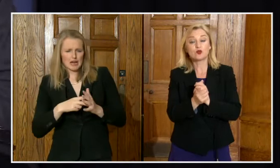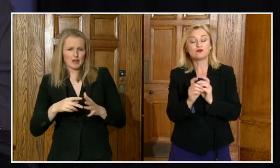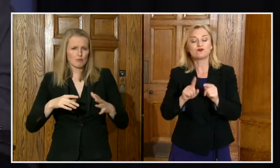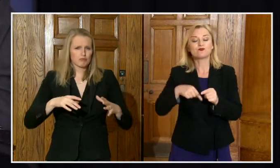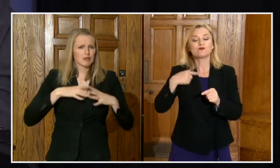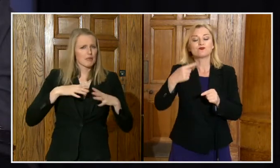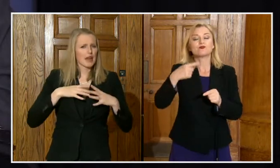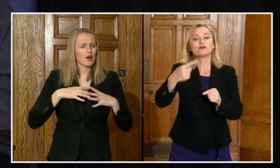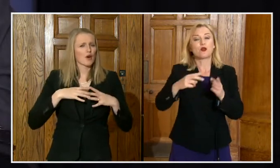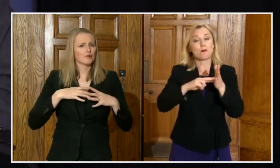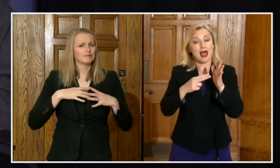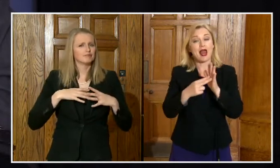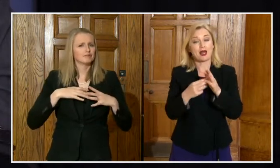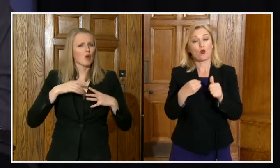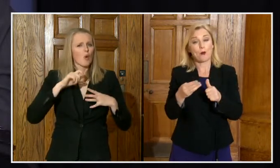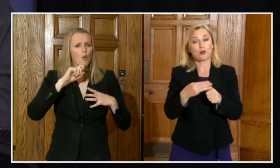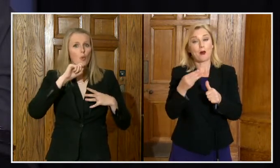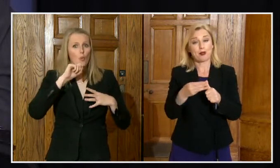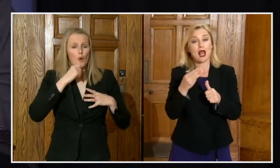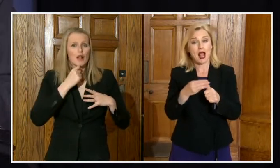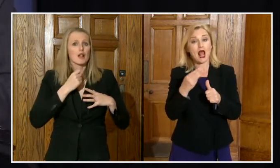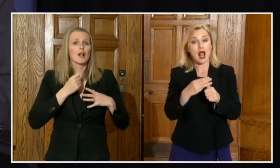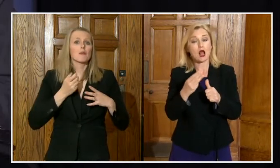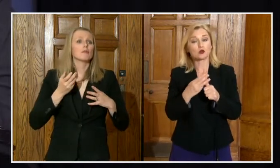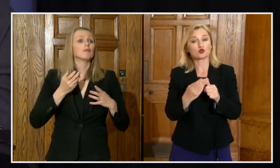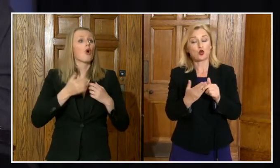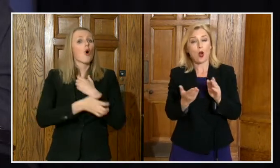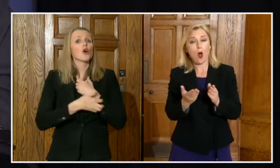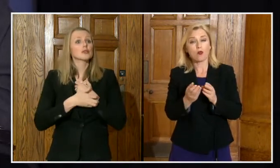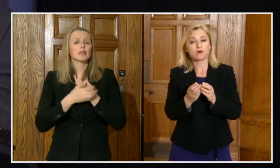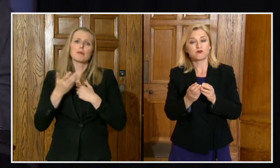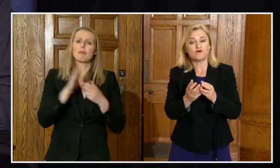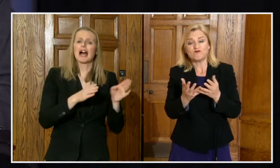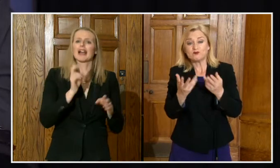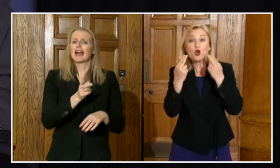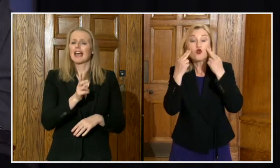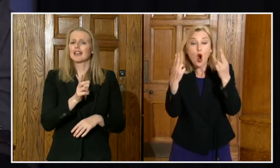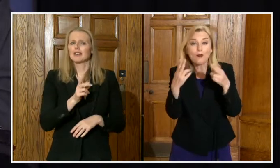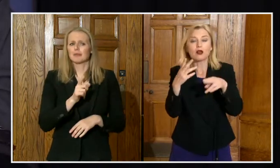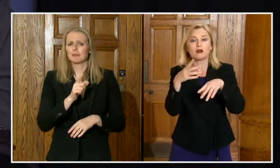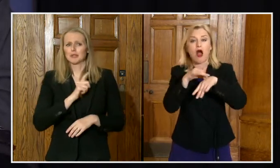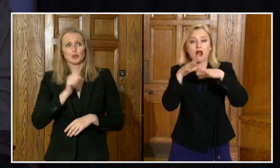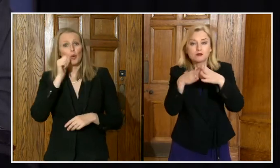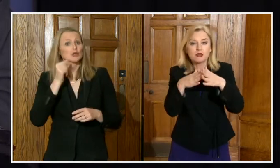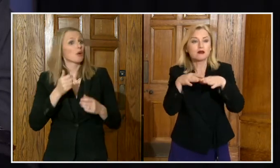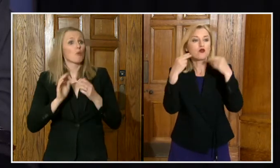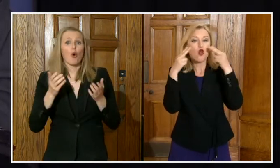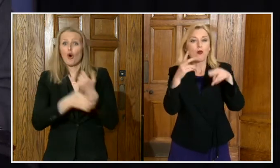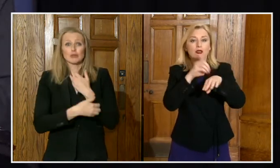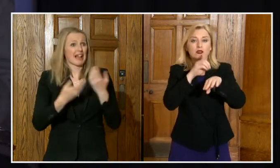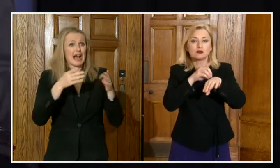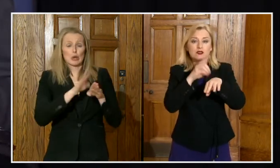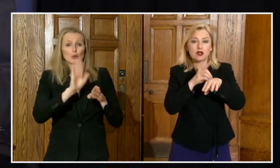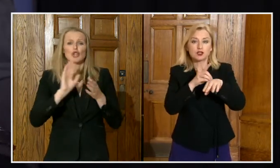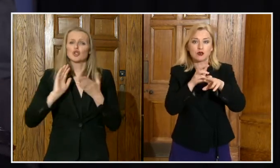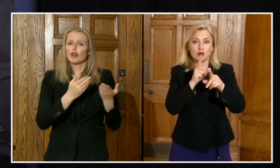up some of our routine service. Again, that's right and proper, because we are all mindful of the impact that has had